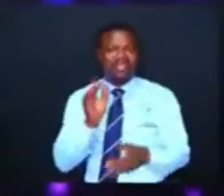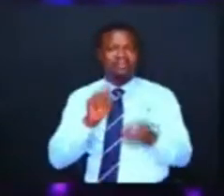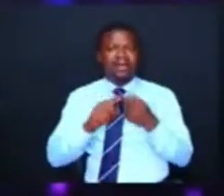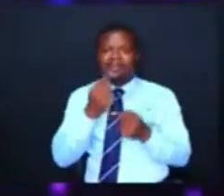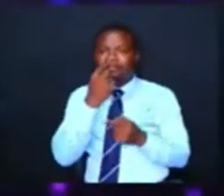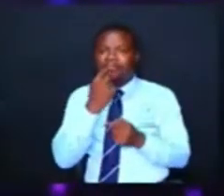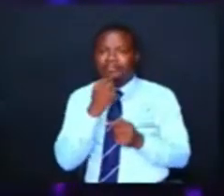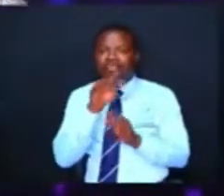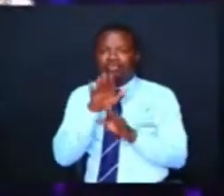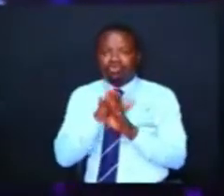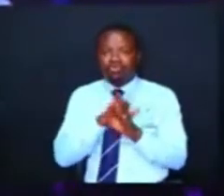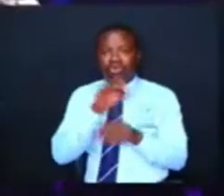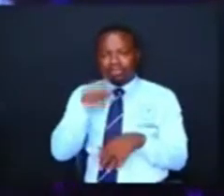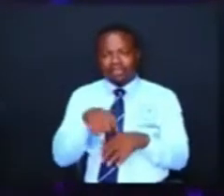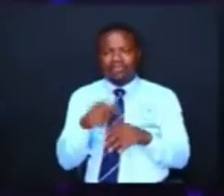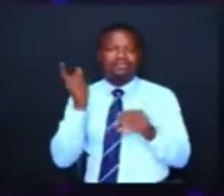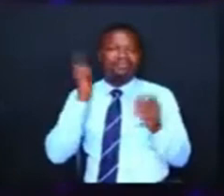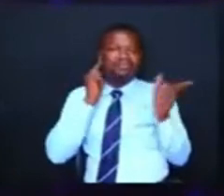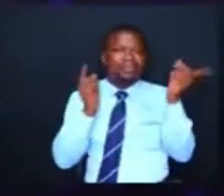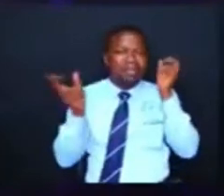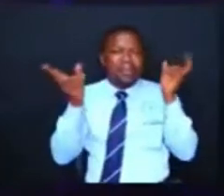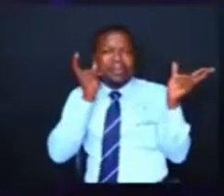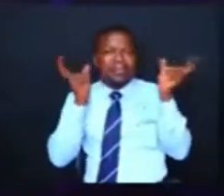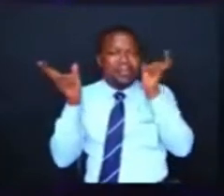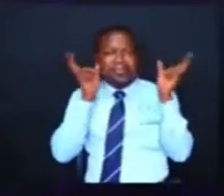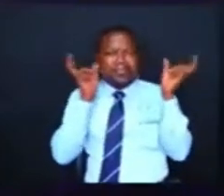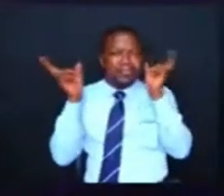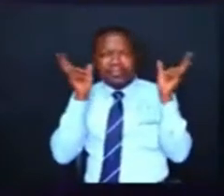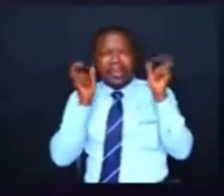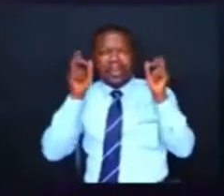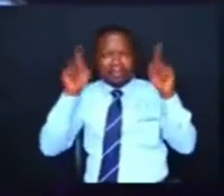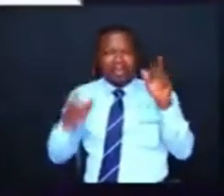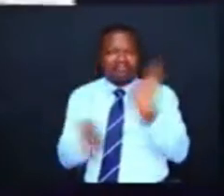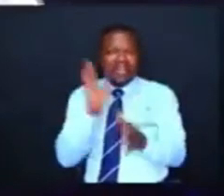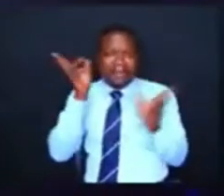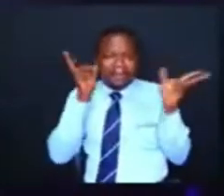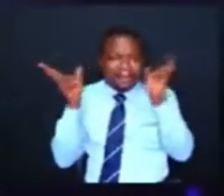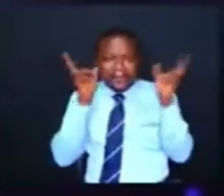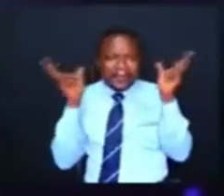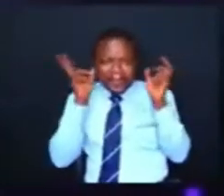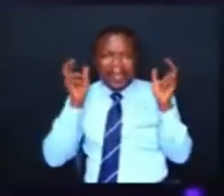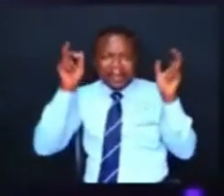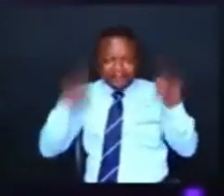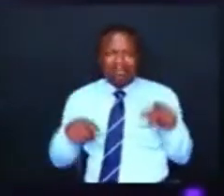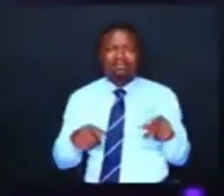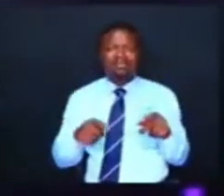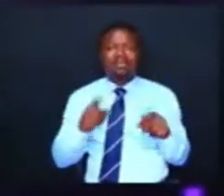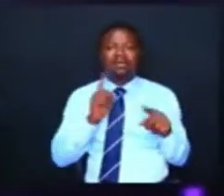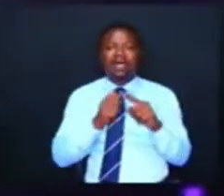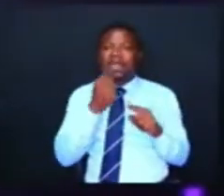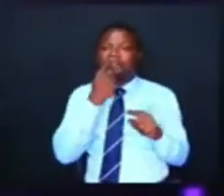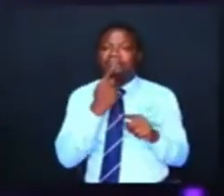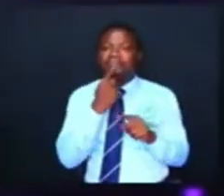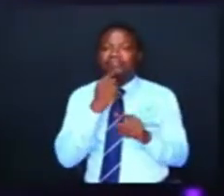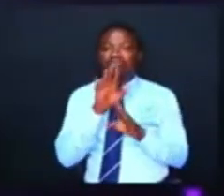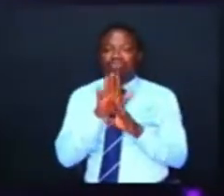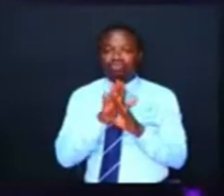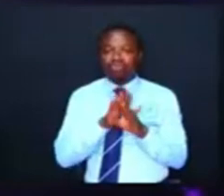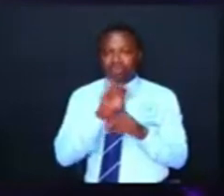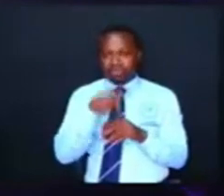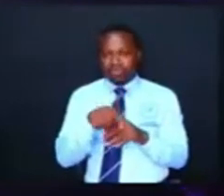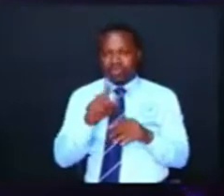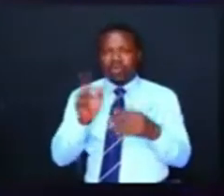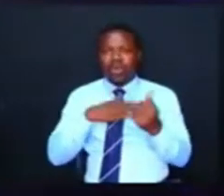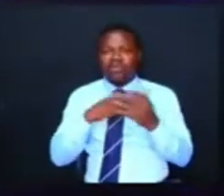So hear, keep hearing. So if you have ears, hear. But